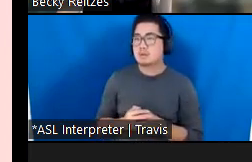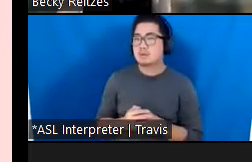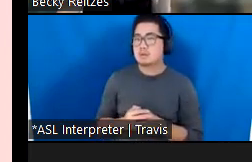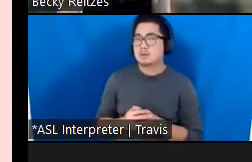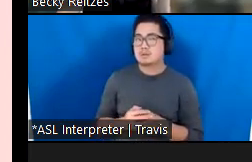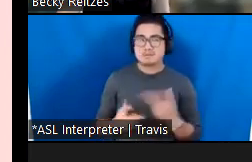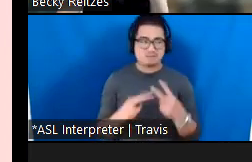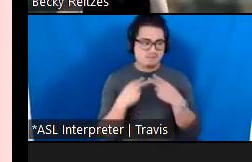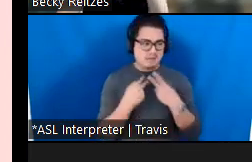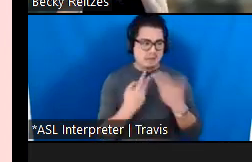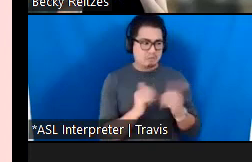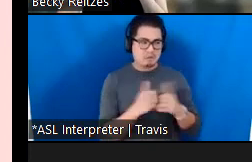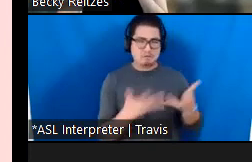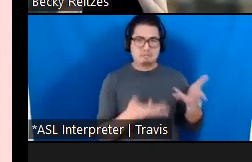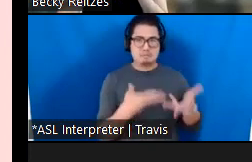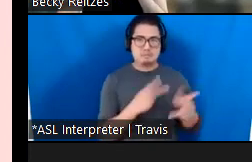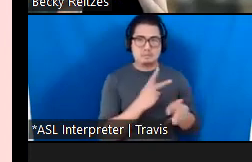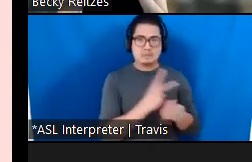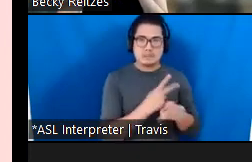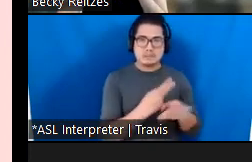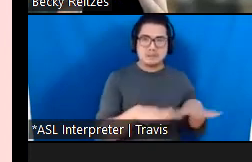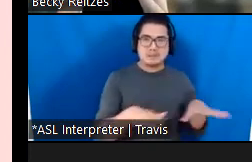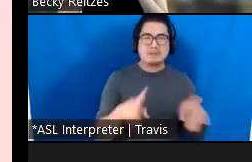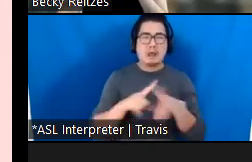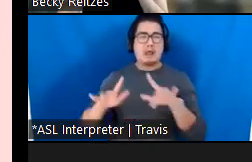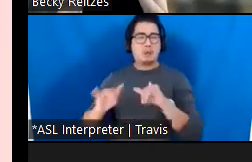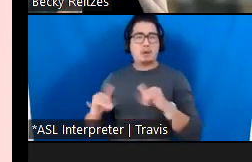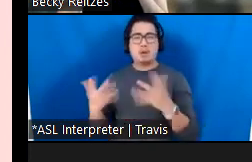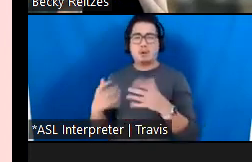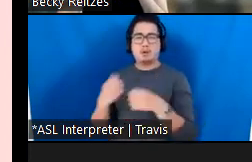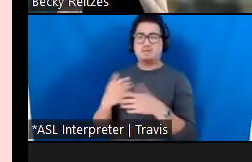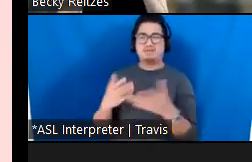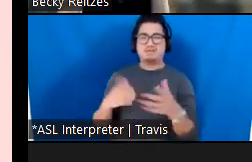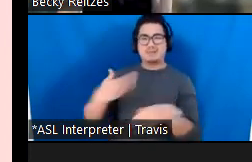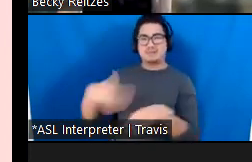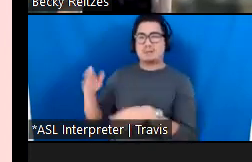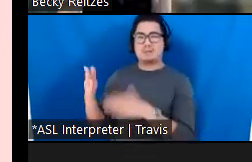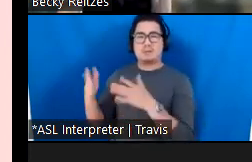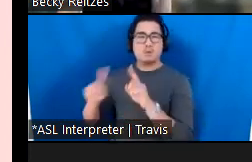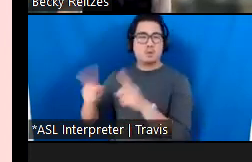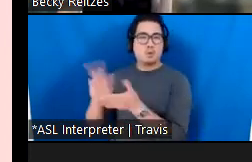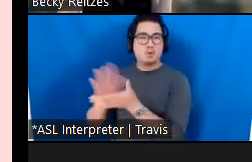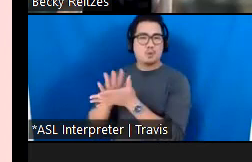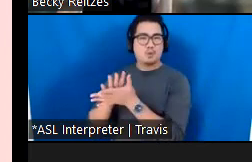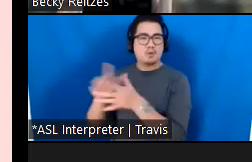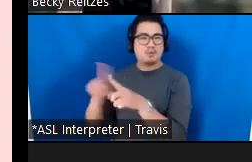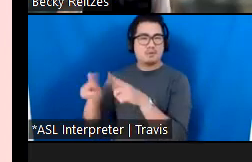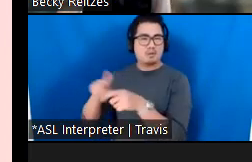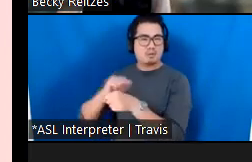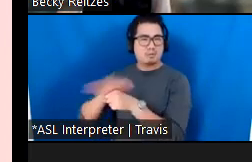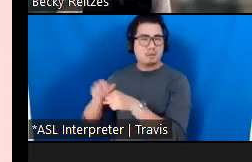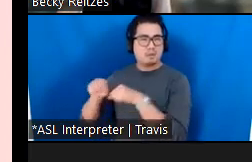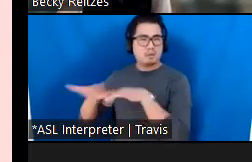make the situations worse. So people want to stay home when they're having symptoms. Symptoms are pretty much